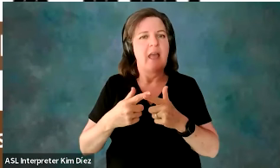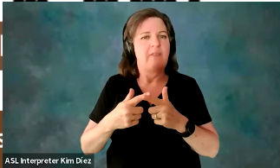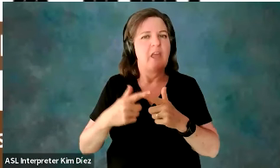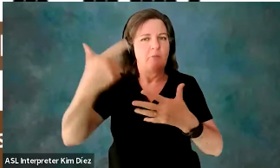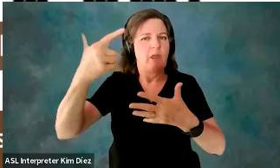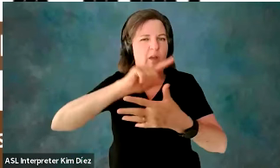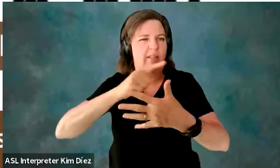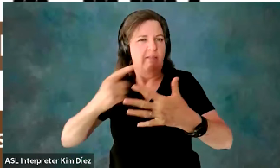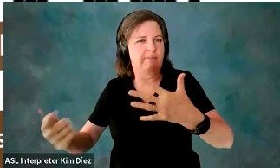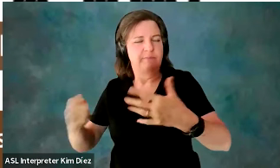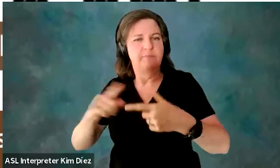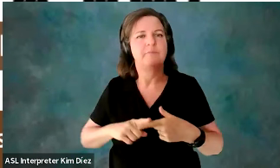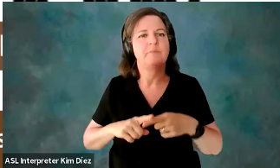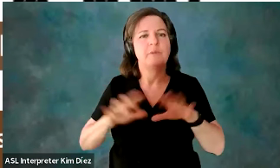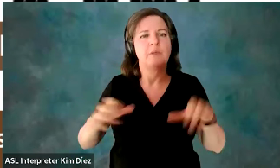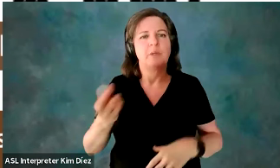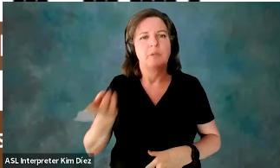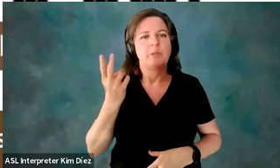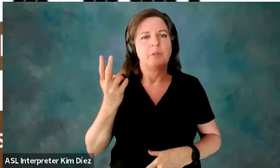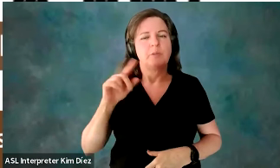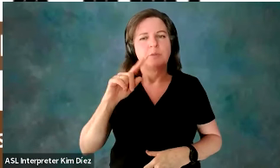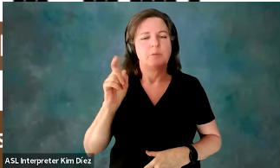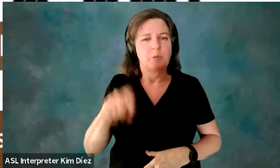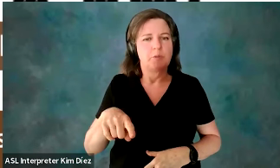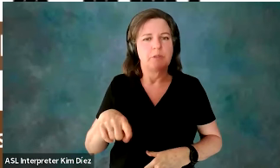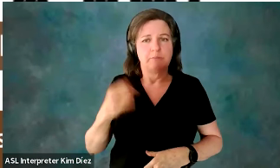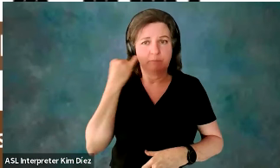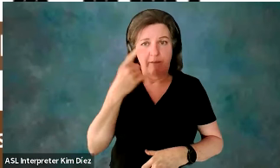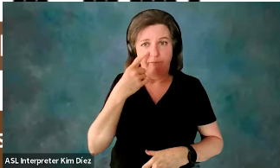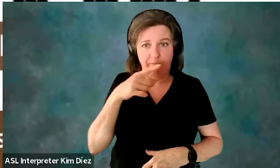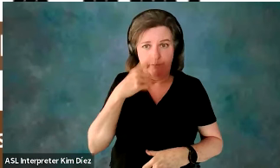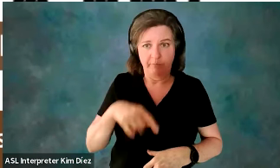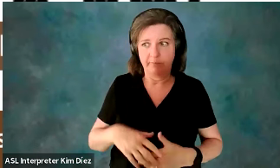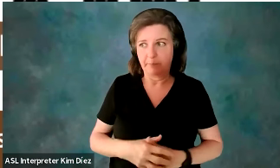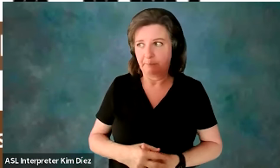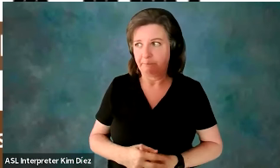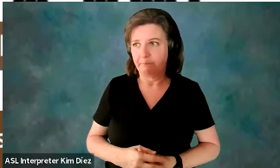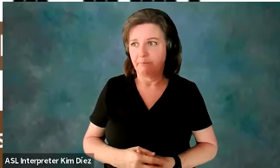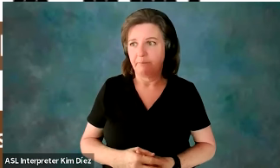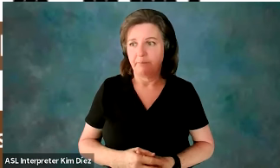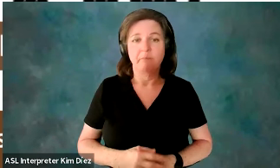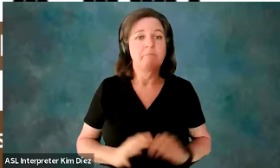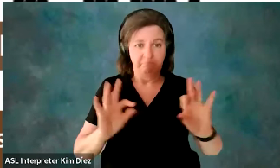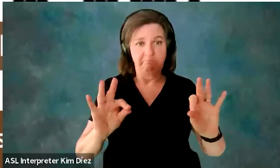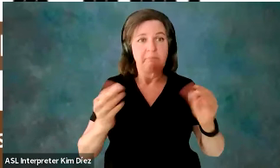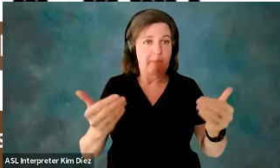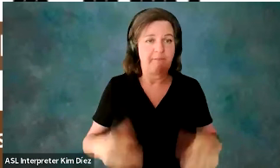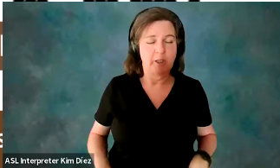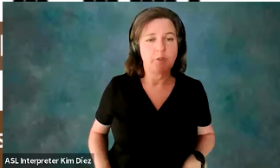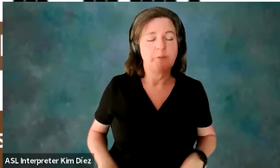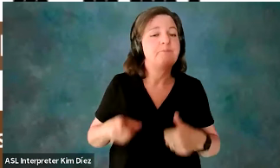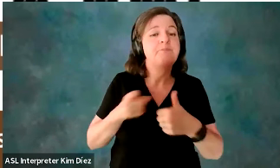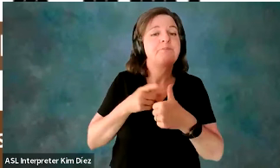rest. Let's start with two questions. What do you think, Manuel? Perfect. The first